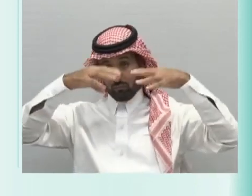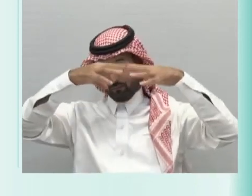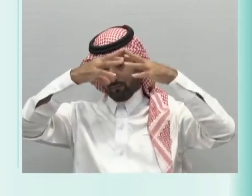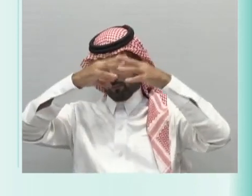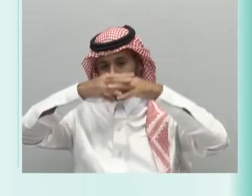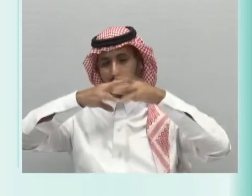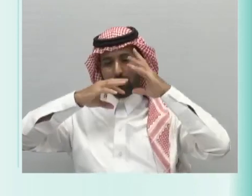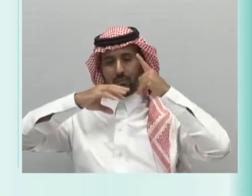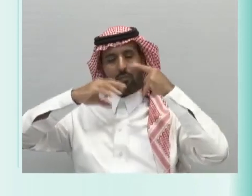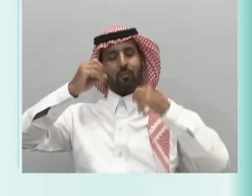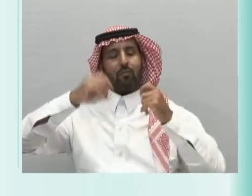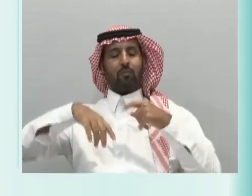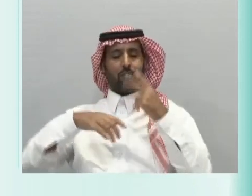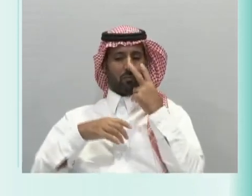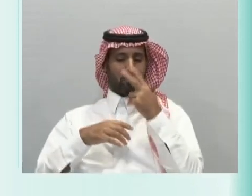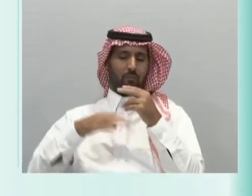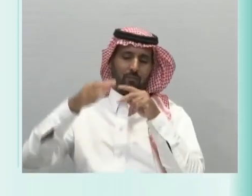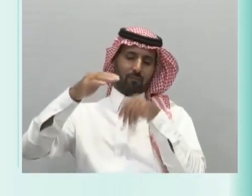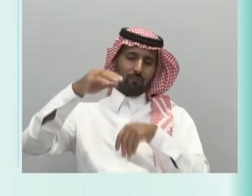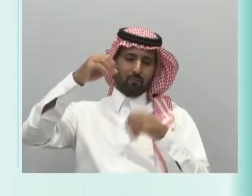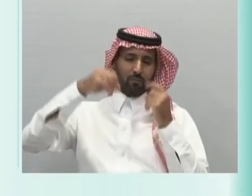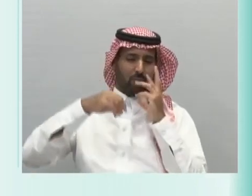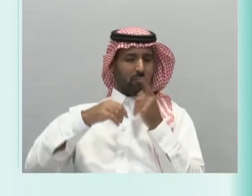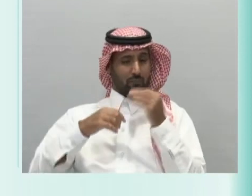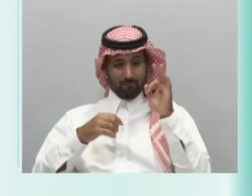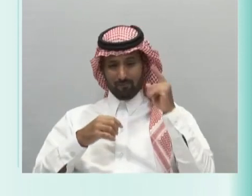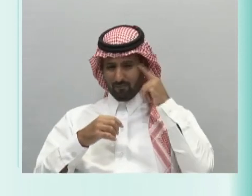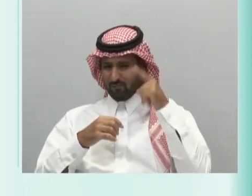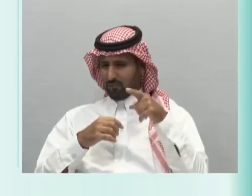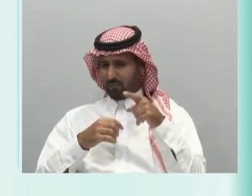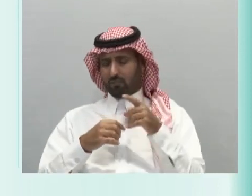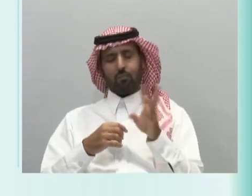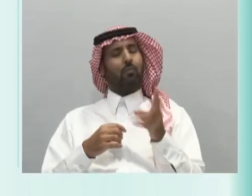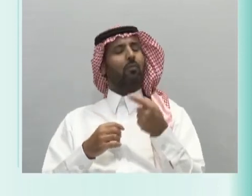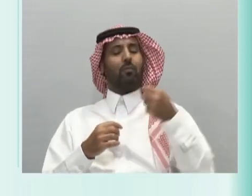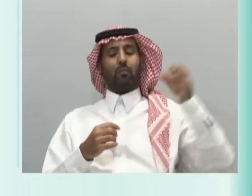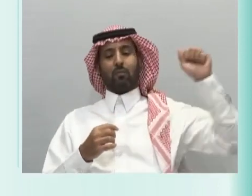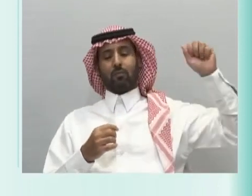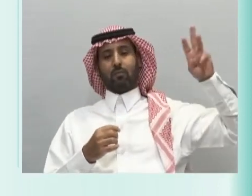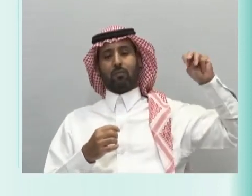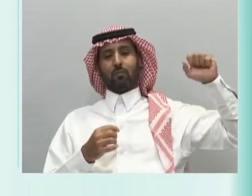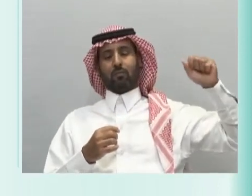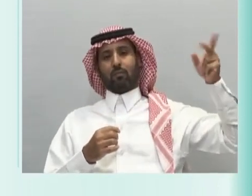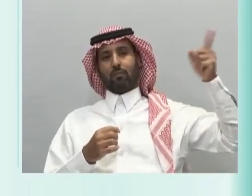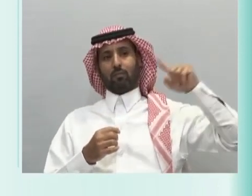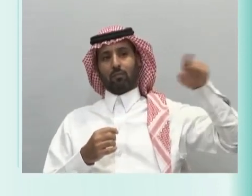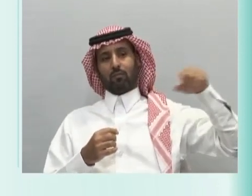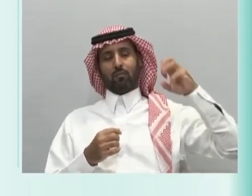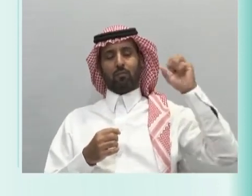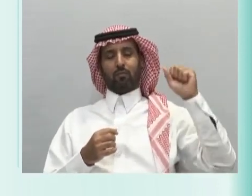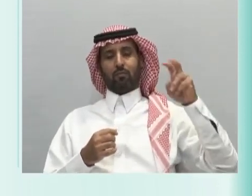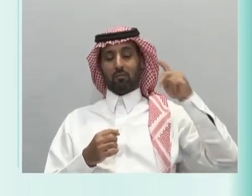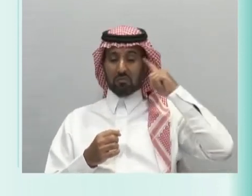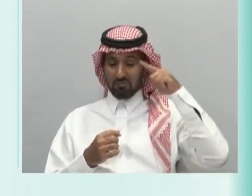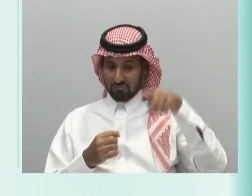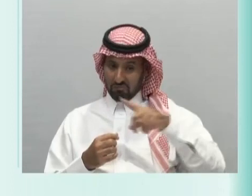canopy. Okay, that's false. Okay, the Aru Amazon, it's not the Kakutunen Hotel. It's the Aru Amazon, the one